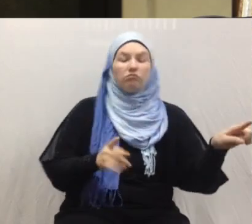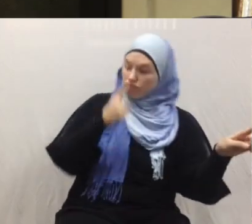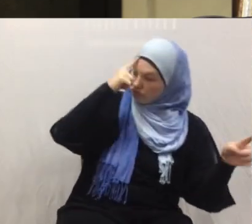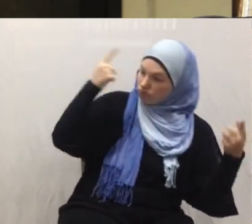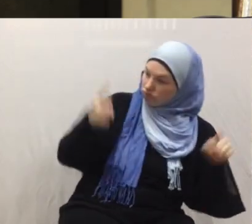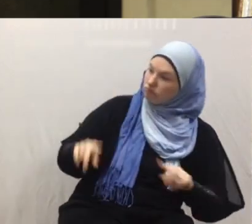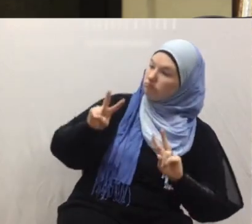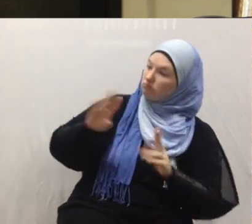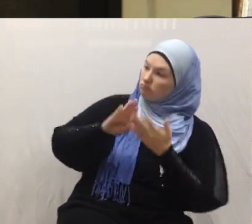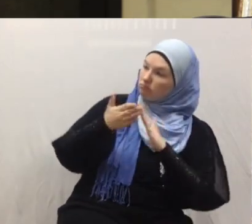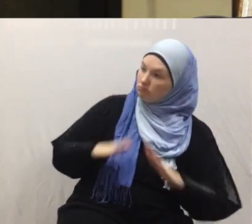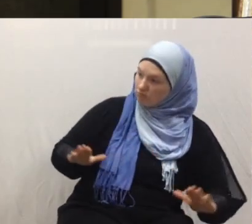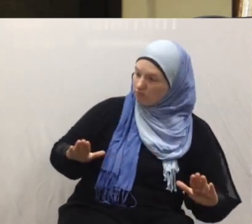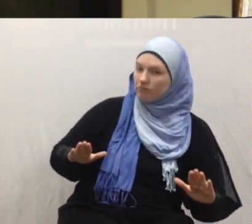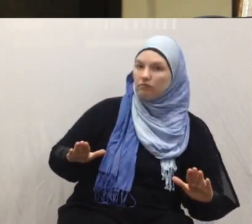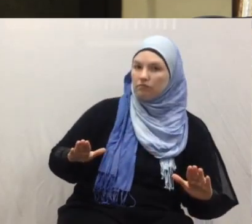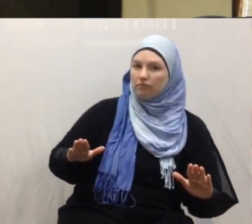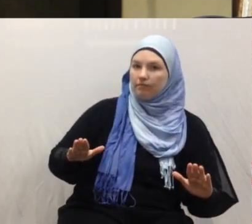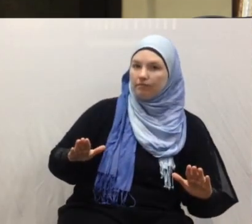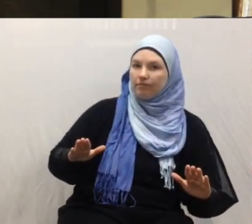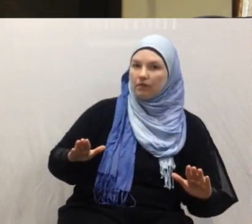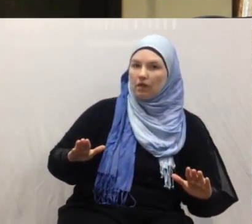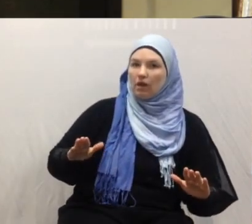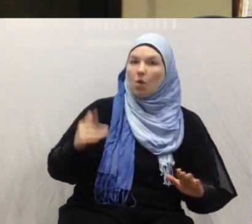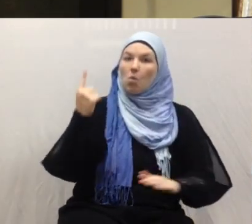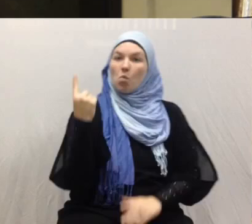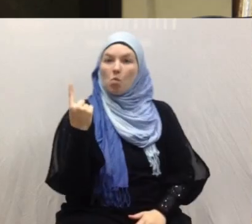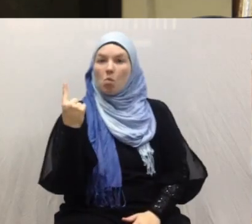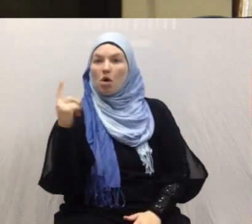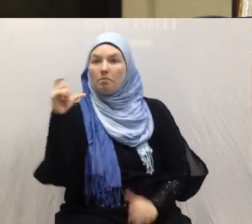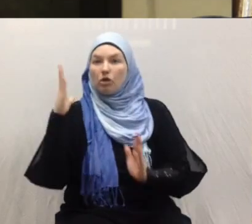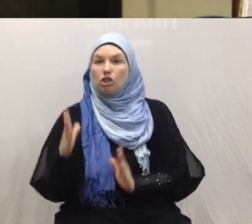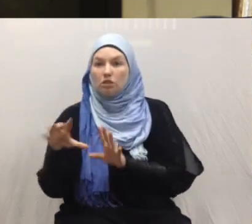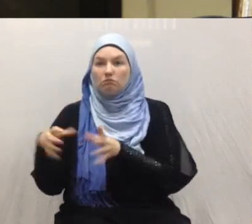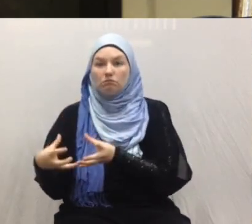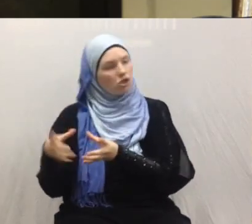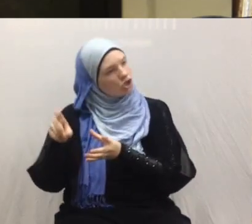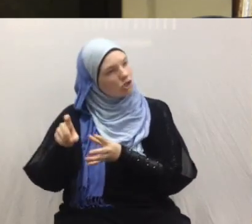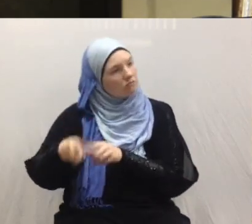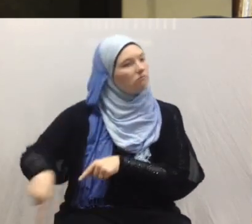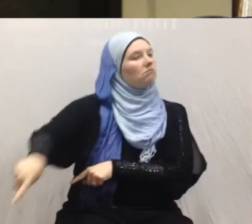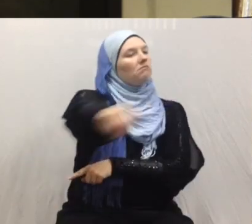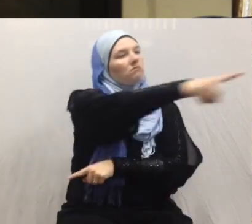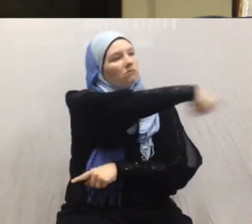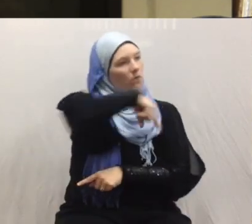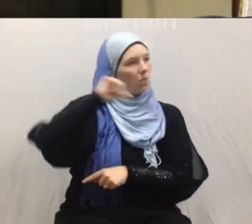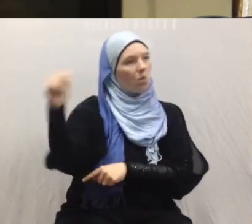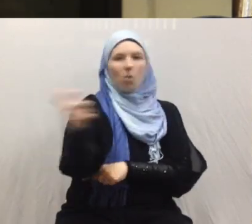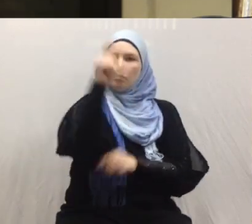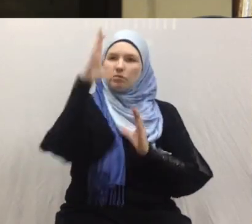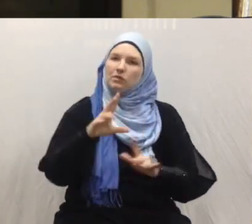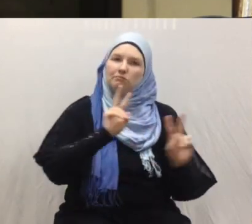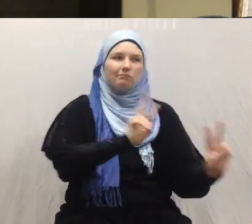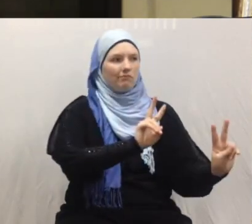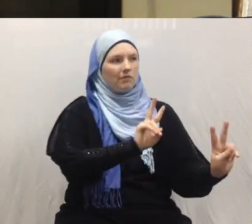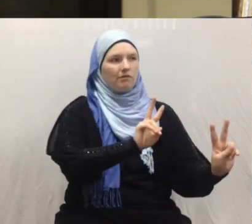with is going to receive peace from all Muslims, not just from a group that gave him the peace agreement.